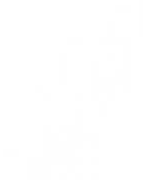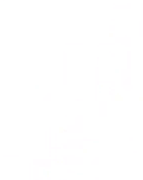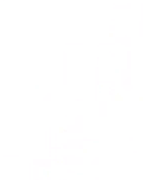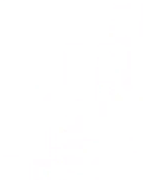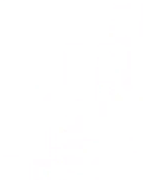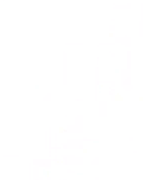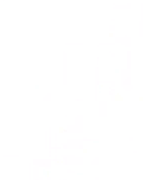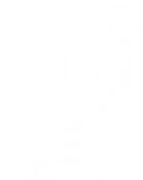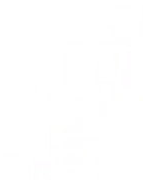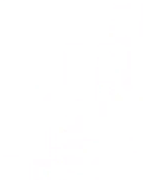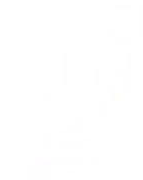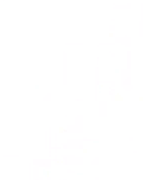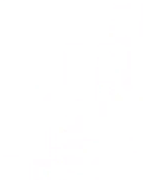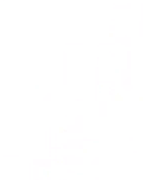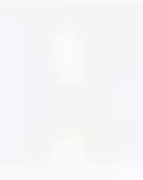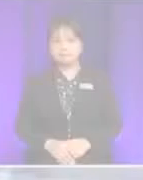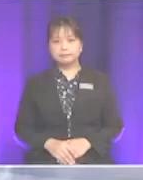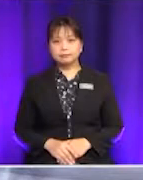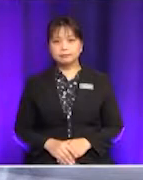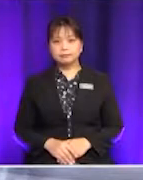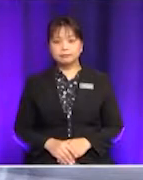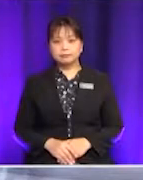Didik TV KPM.